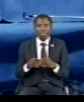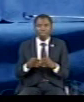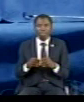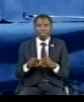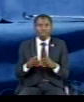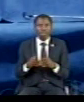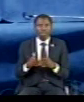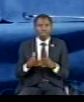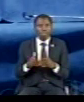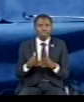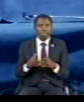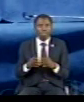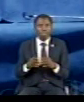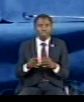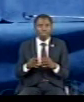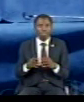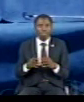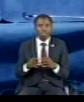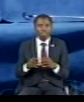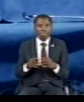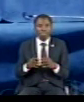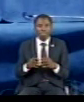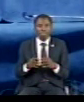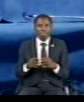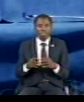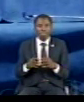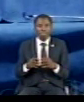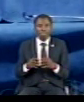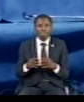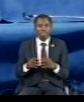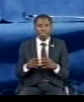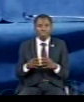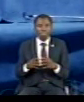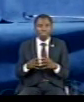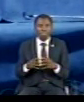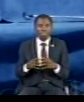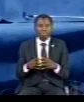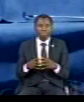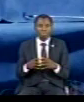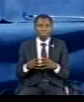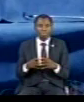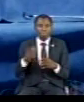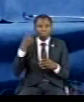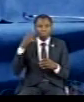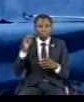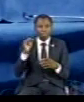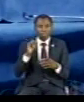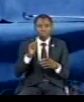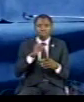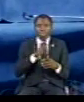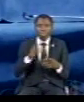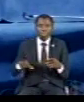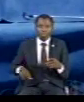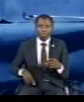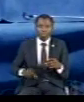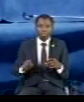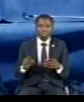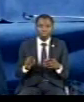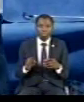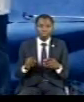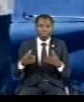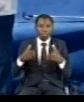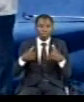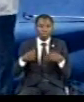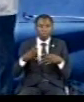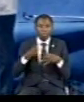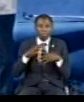that left her walking with these crutches. But the Lord God Almighty, on Thursday, delivered her. You will hear from